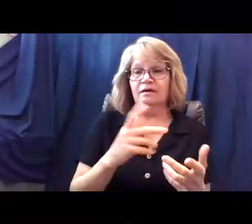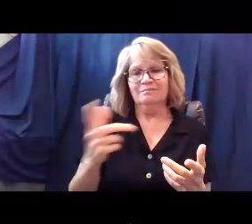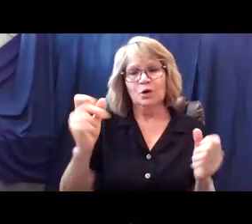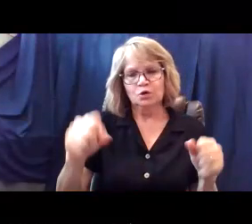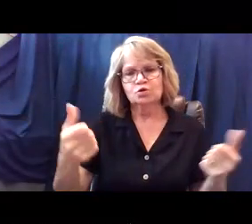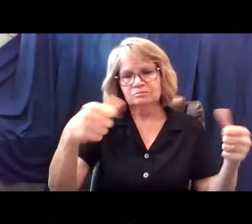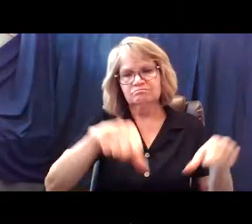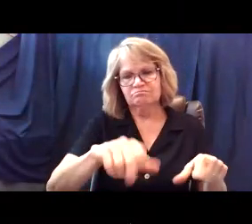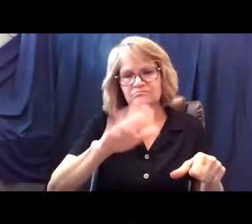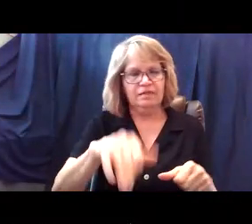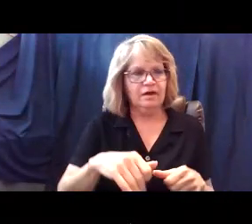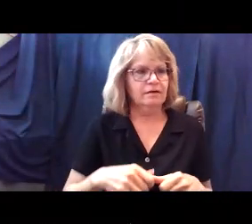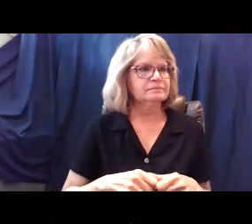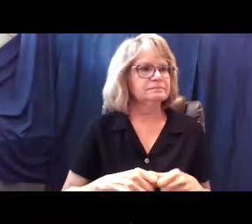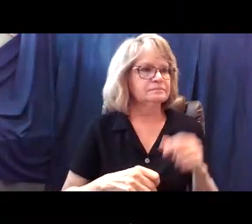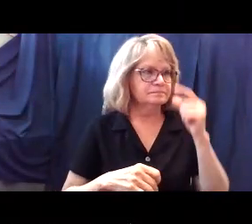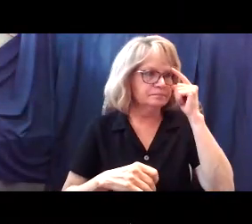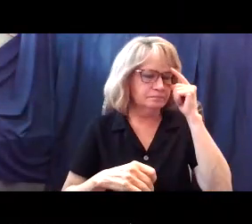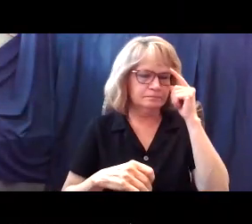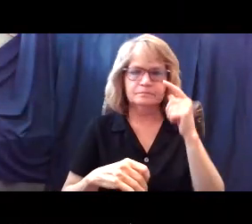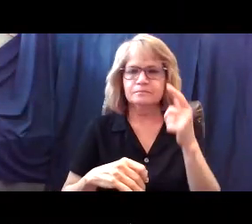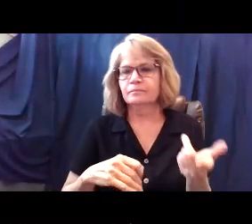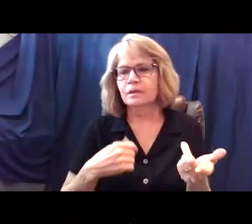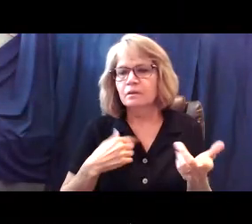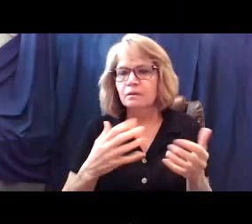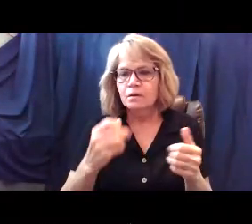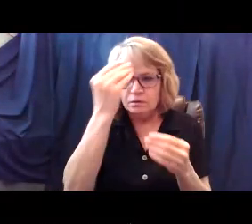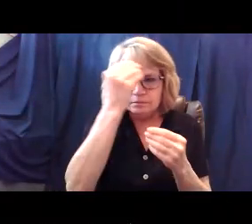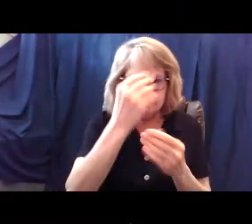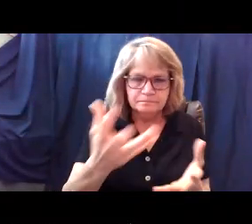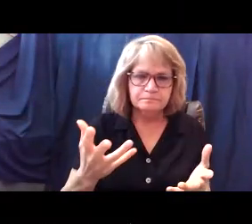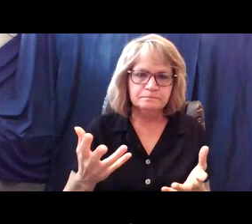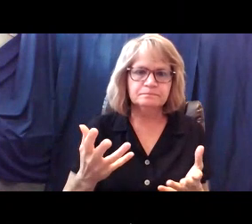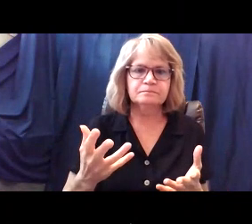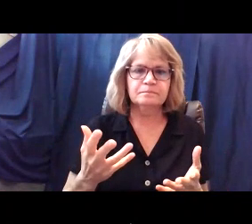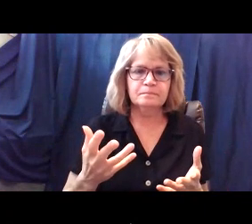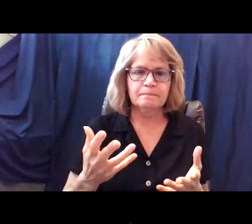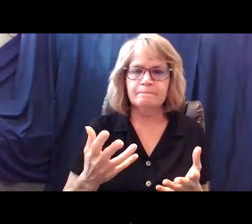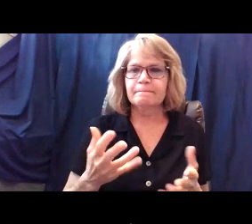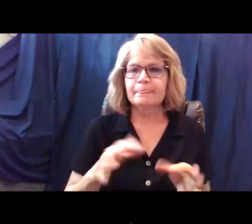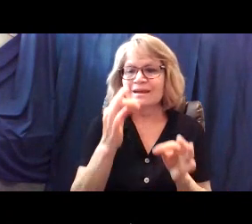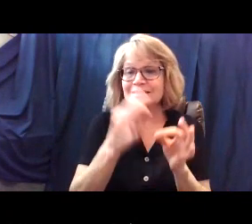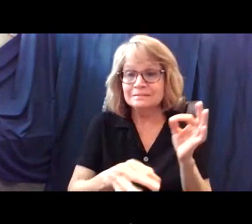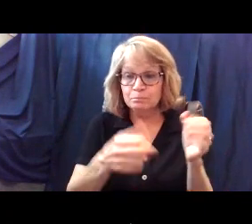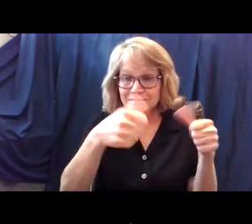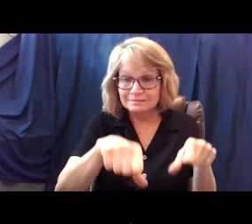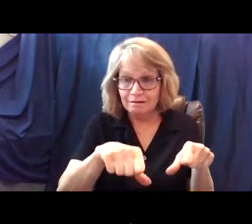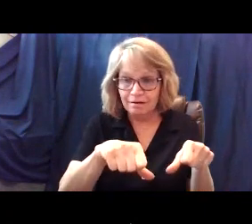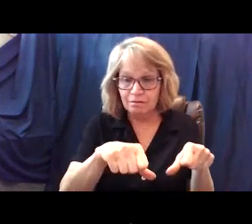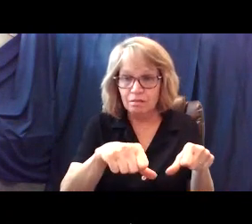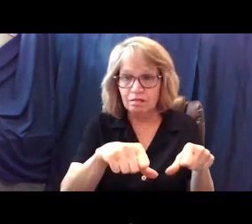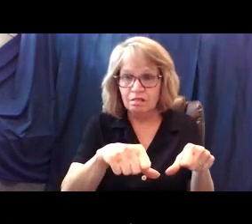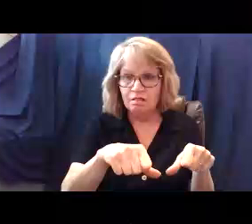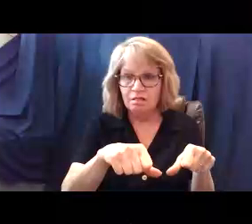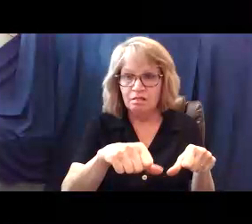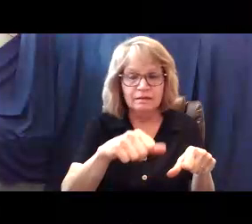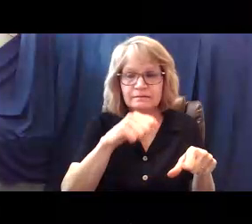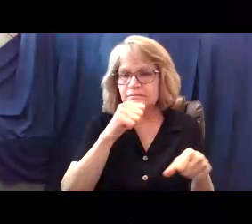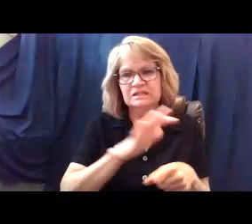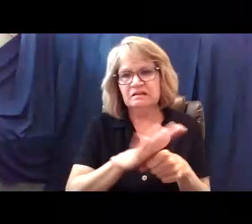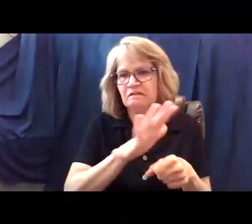as well. And I do want to note that a simple denial isn't sufficient in